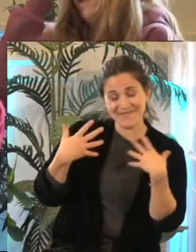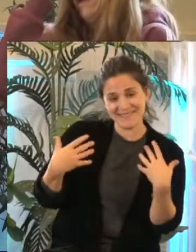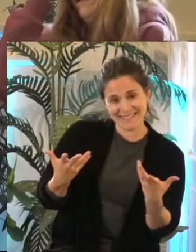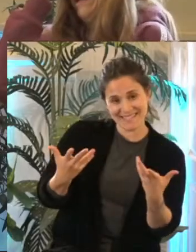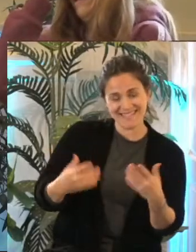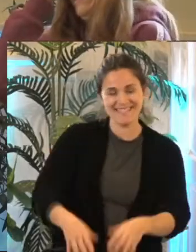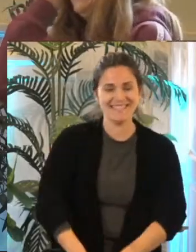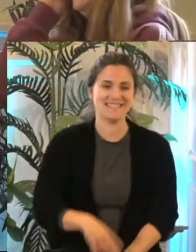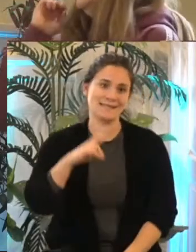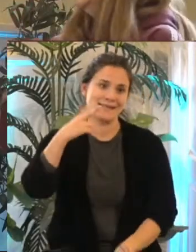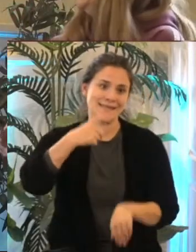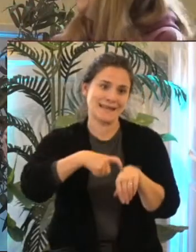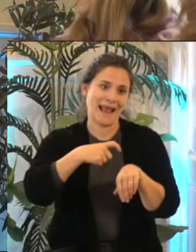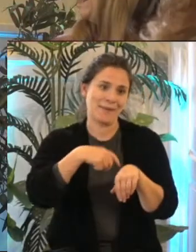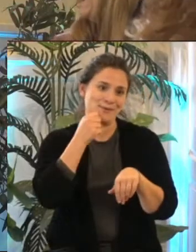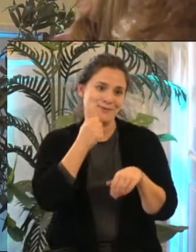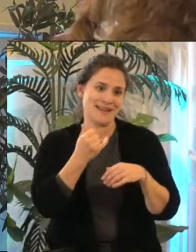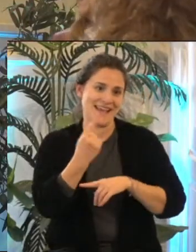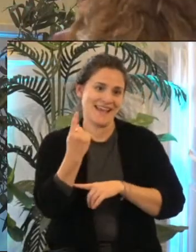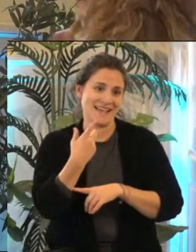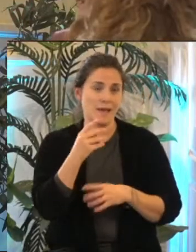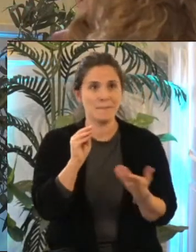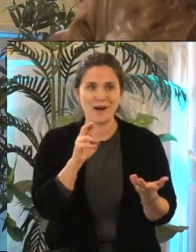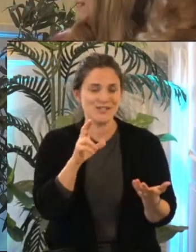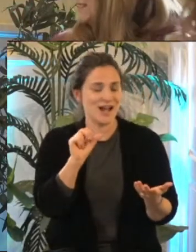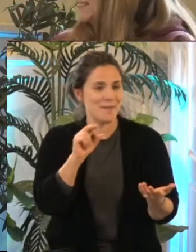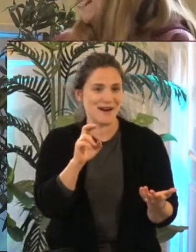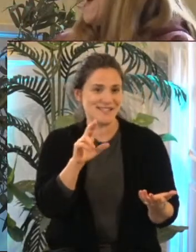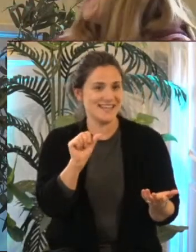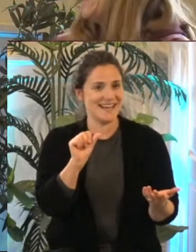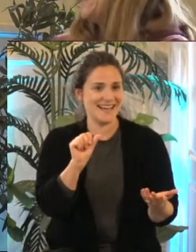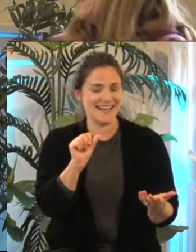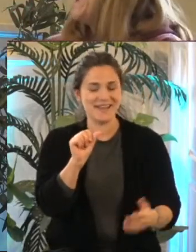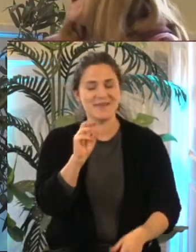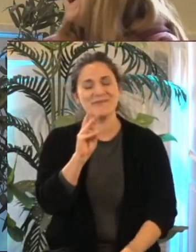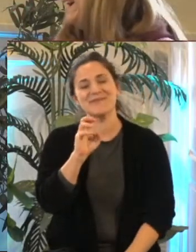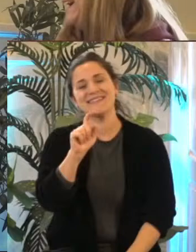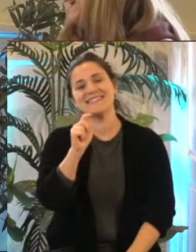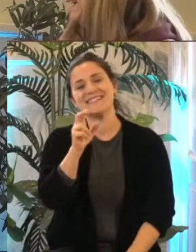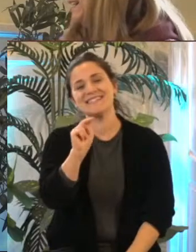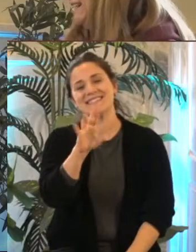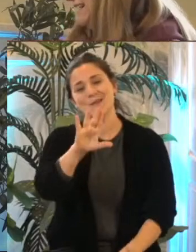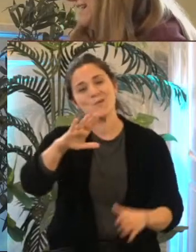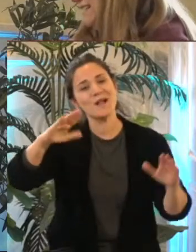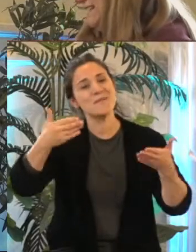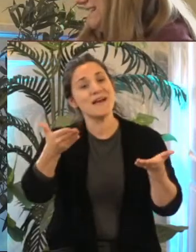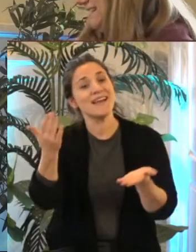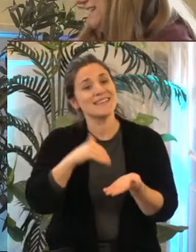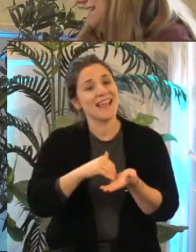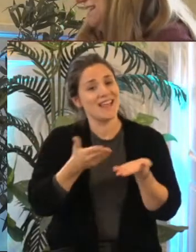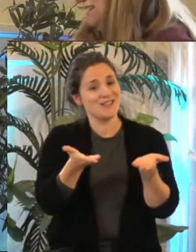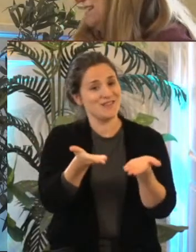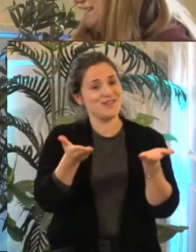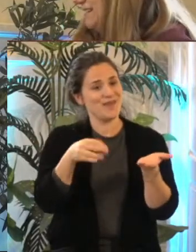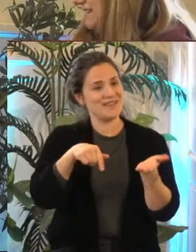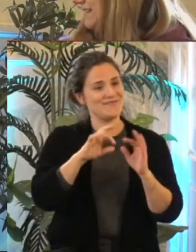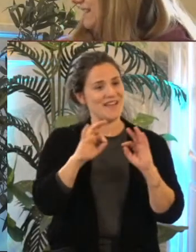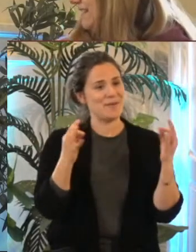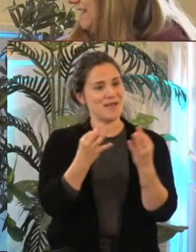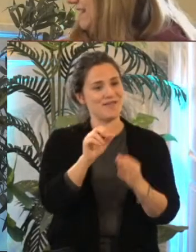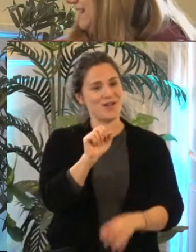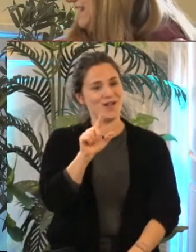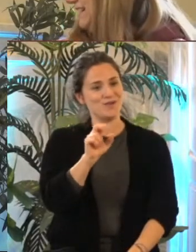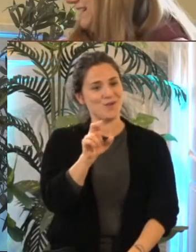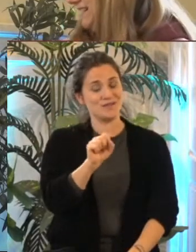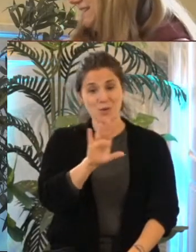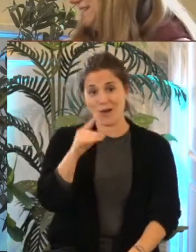This is her second time around today. So. Marsha Whedon. Marcia Whedon, welcome again into the family of All Souls. May your eyes